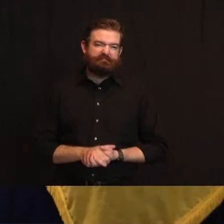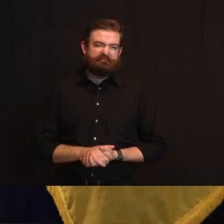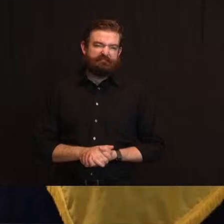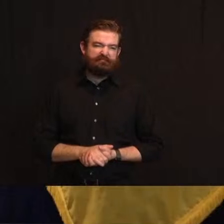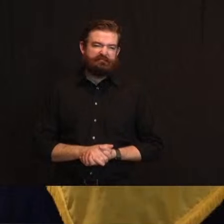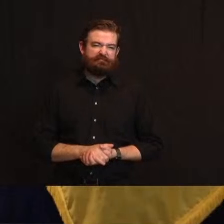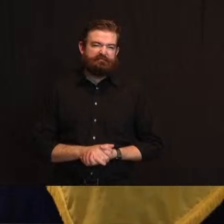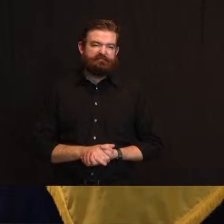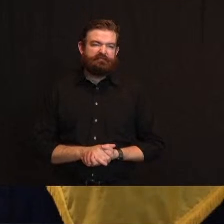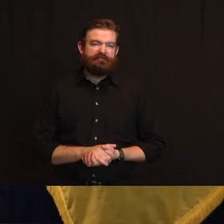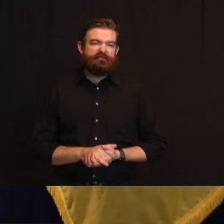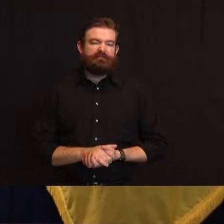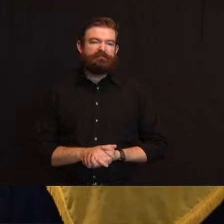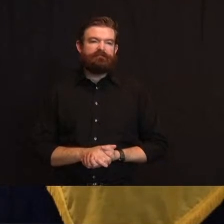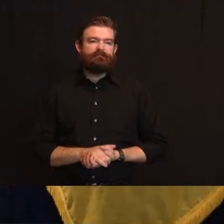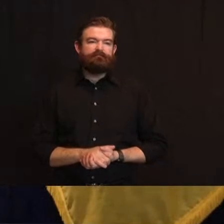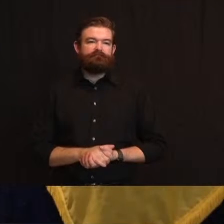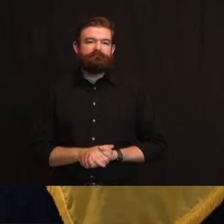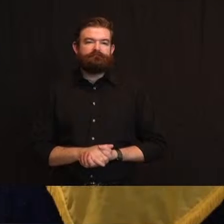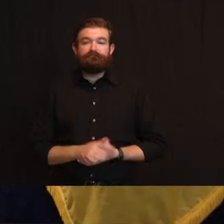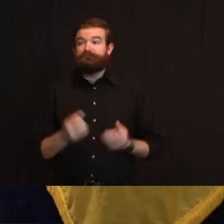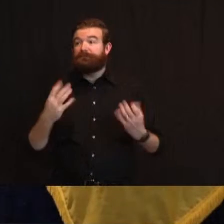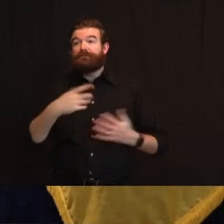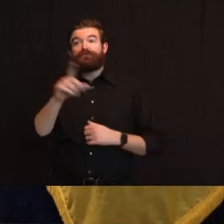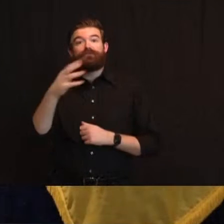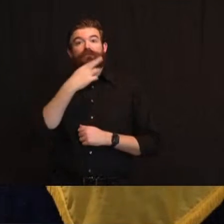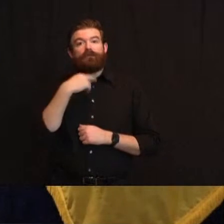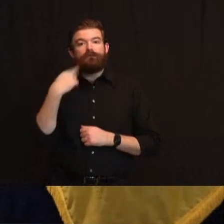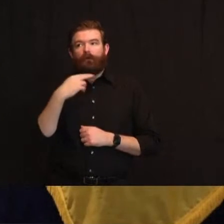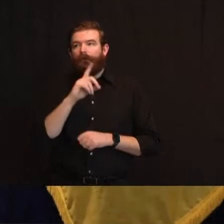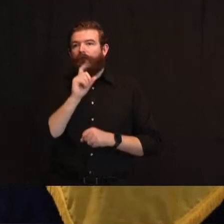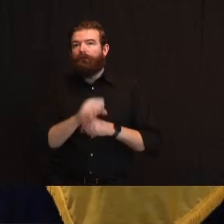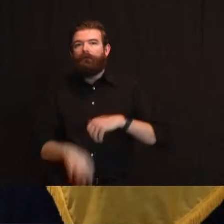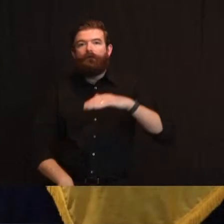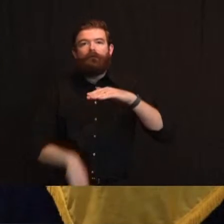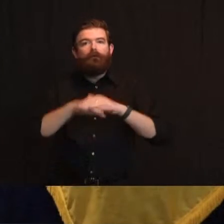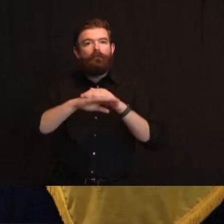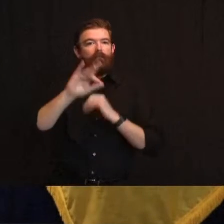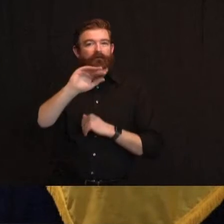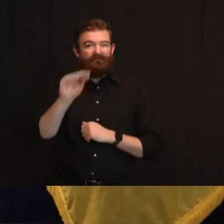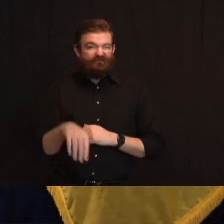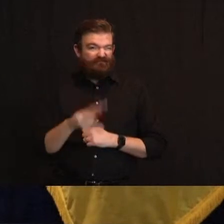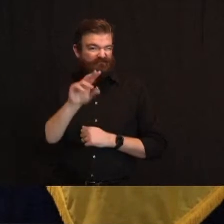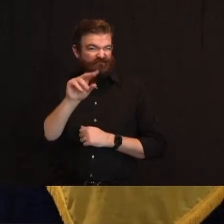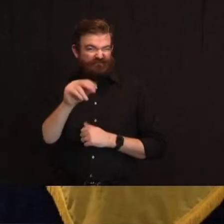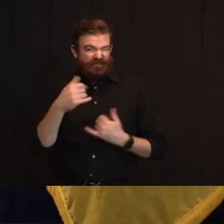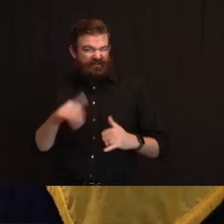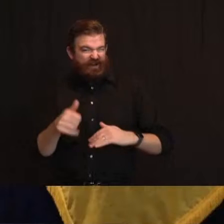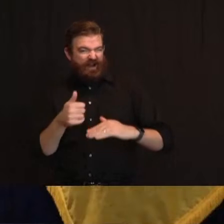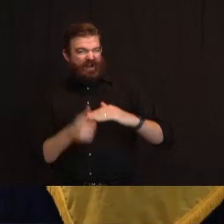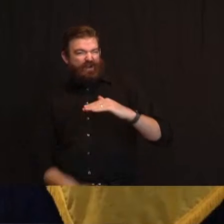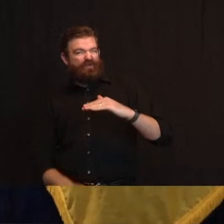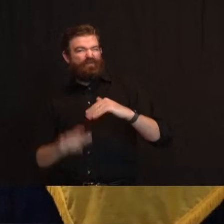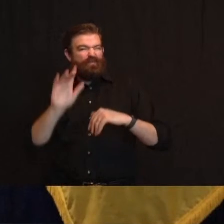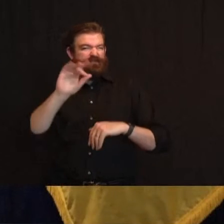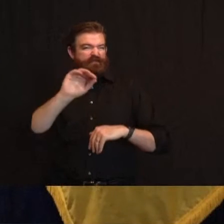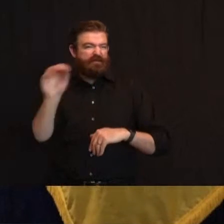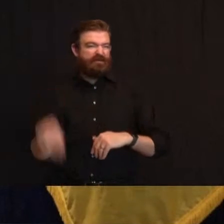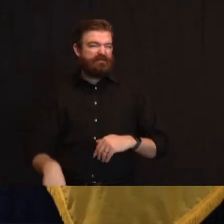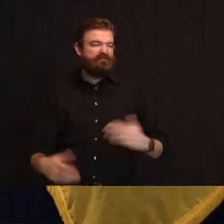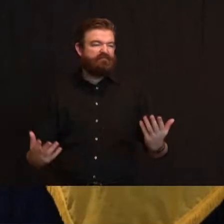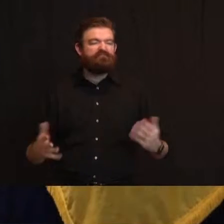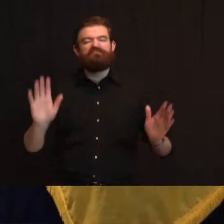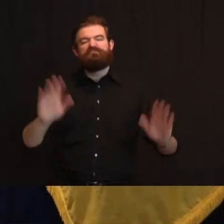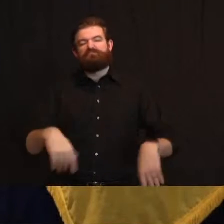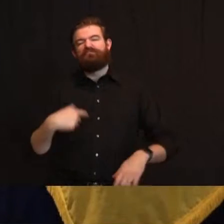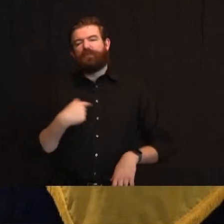25% indoor capacity, but that's something we have to watch clearly. And lastly, as it relates to coordinating, we still do a lot of stuff with